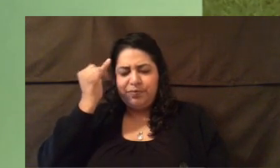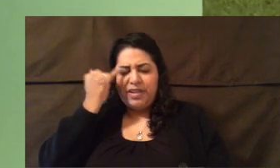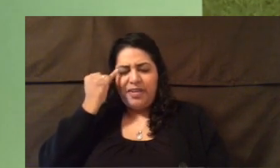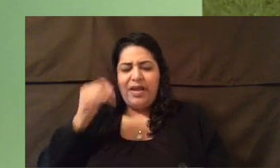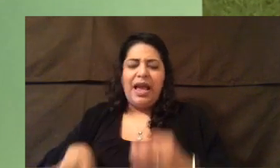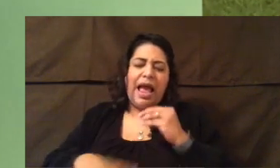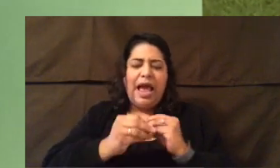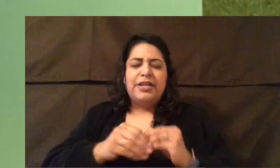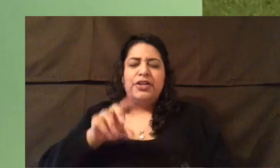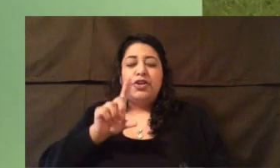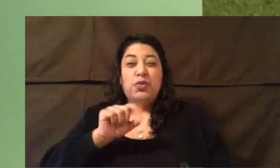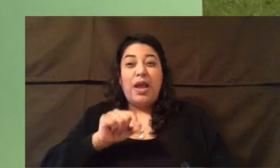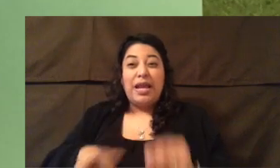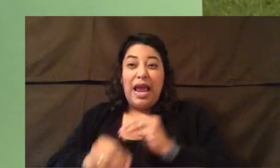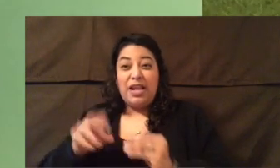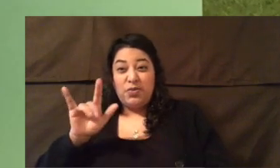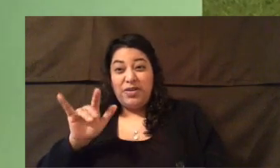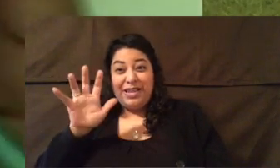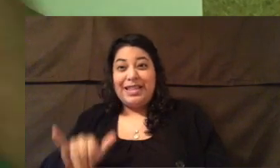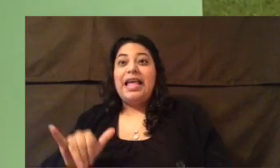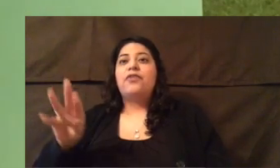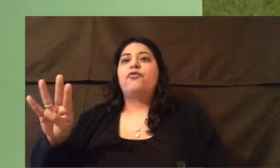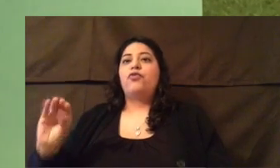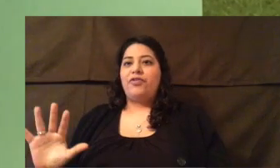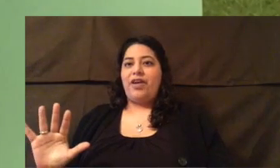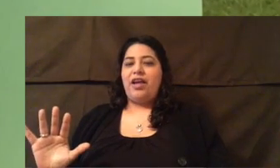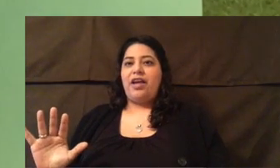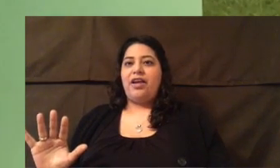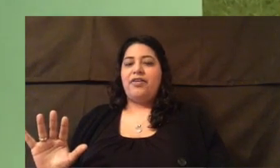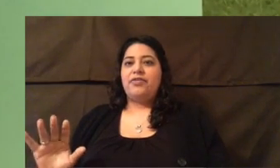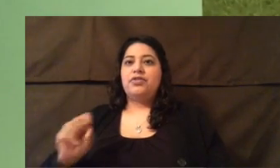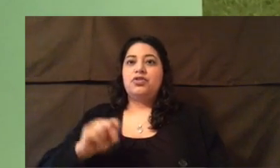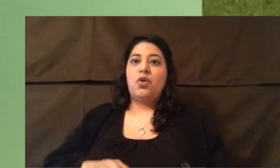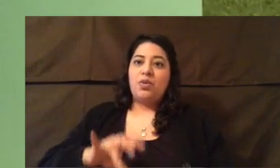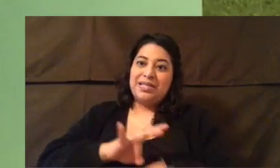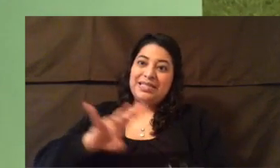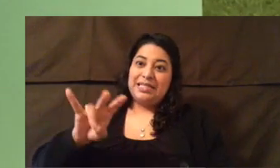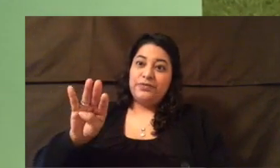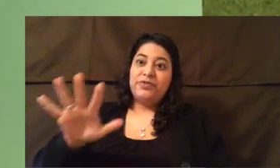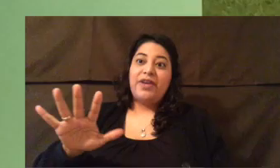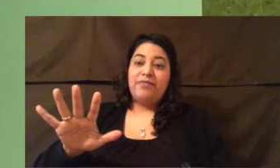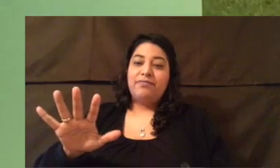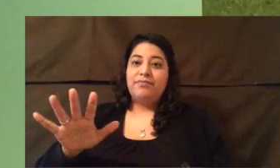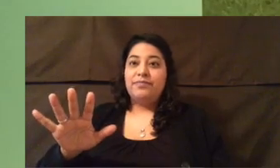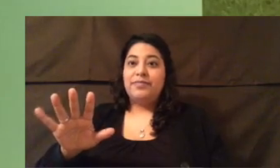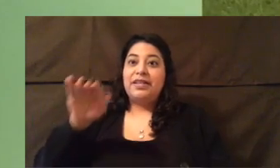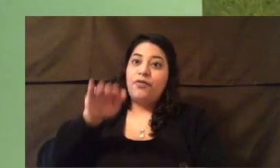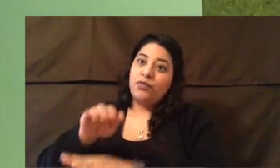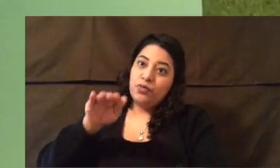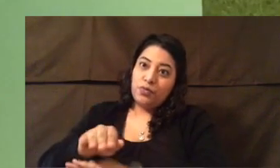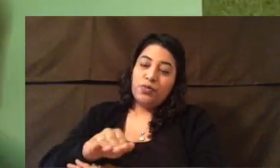strategies, if I add up 20 plus 25, that's going to be 45. So